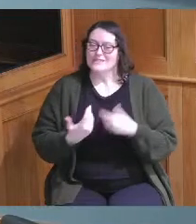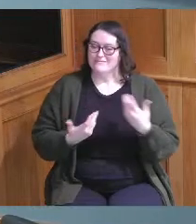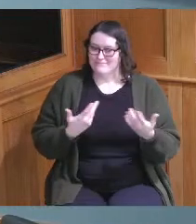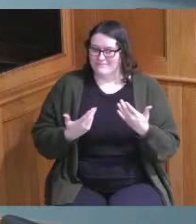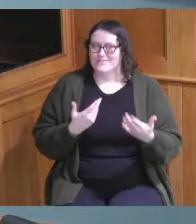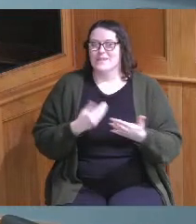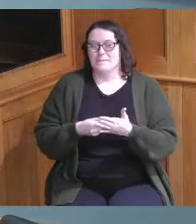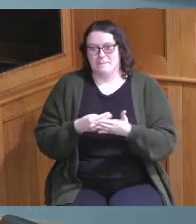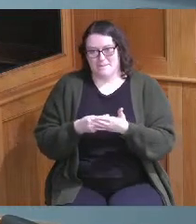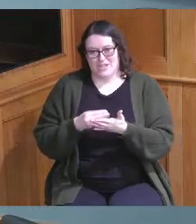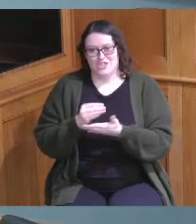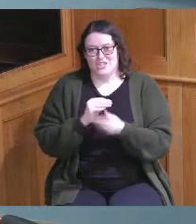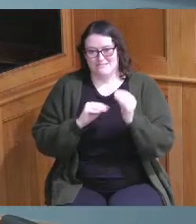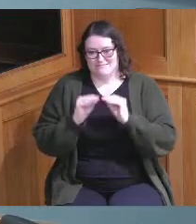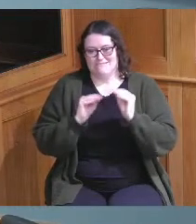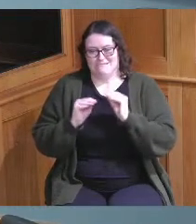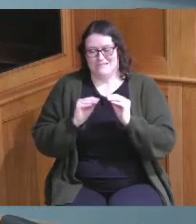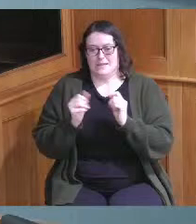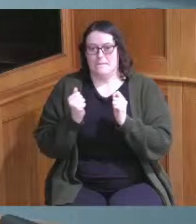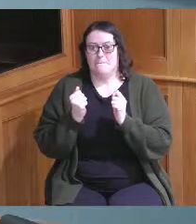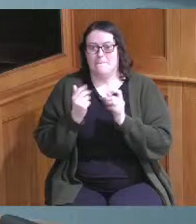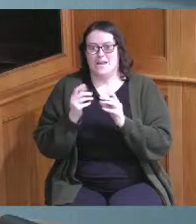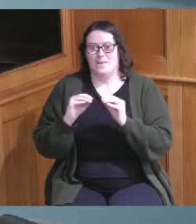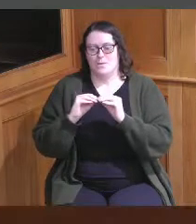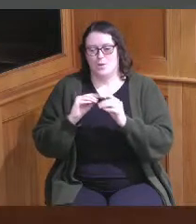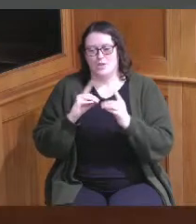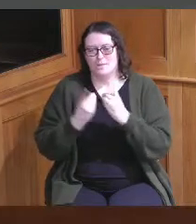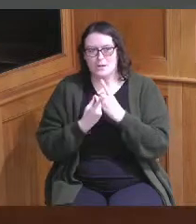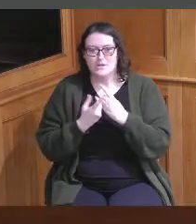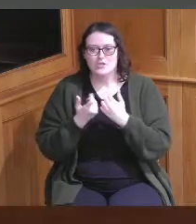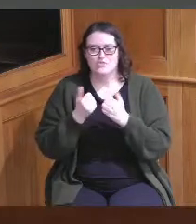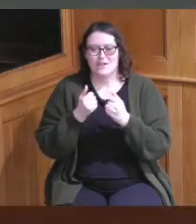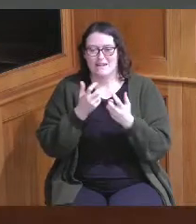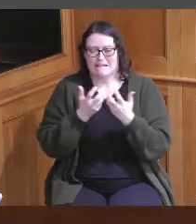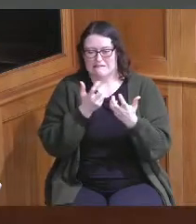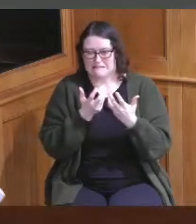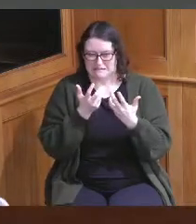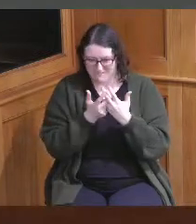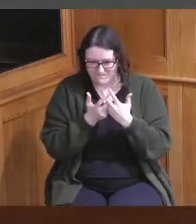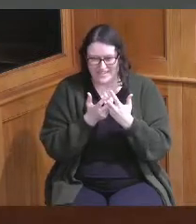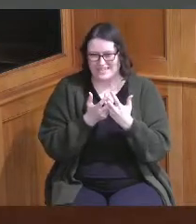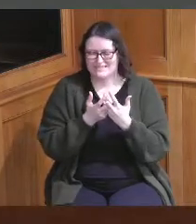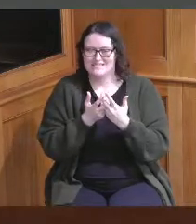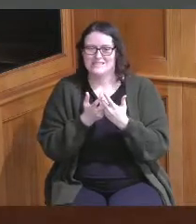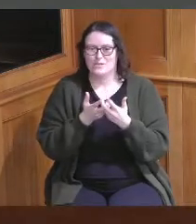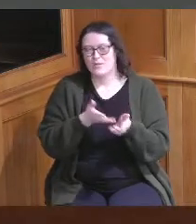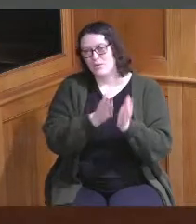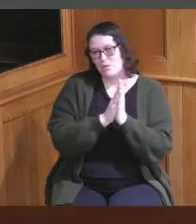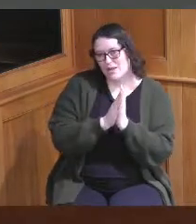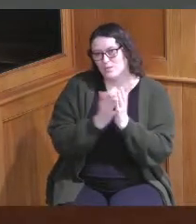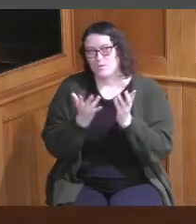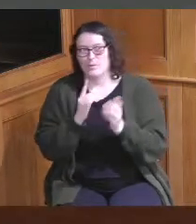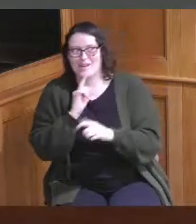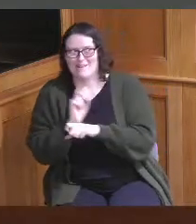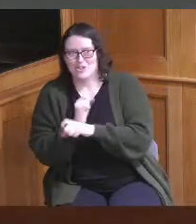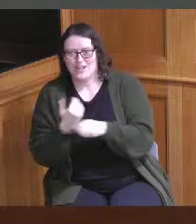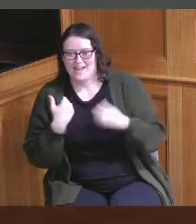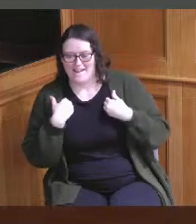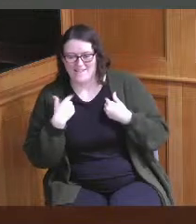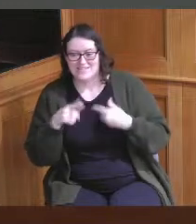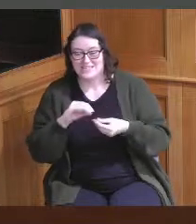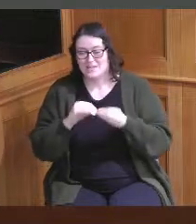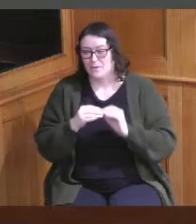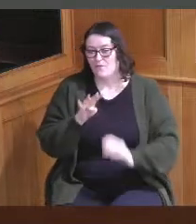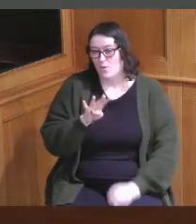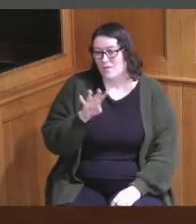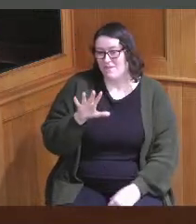budget adjustments that include a lot more departments as we look to right-size departments for the end of the year. This is budget adjustment number